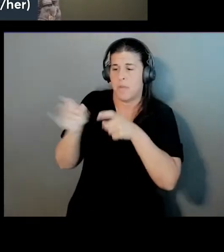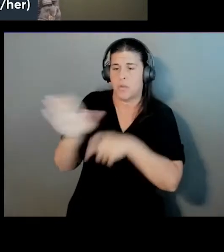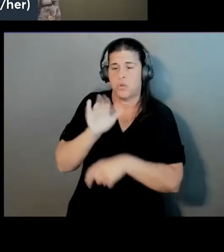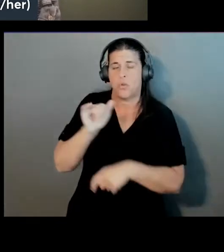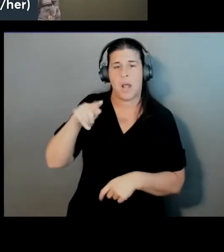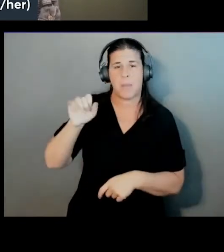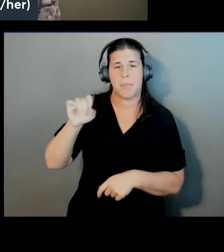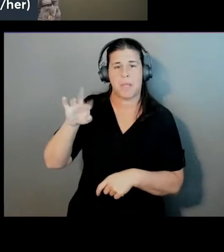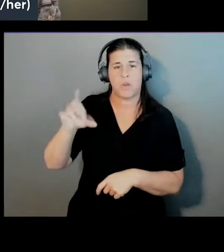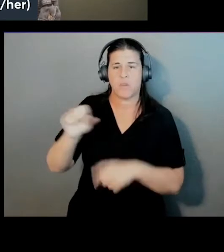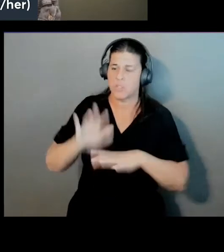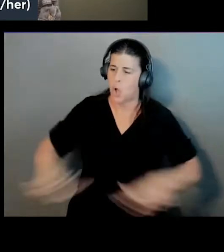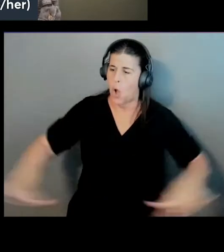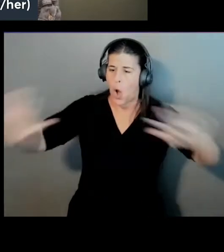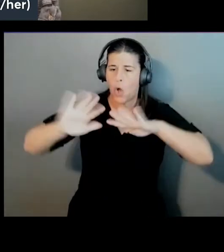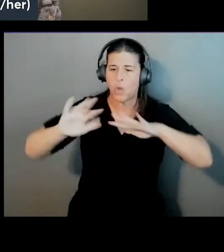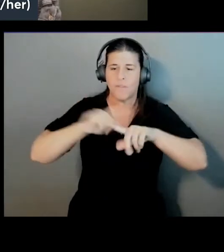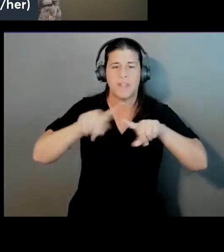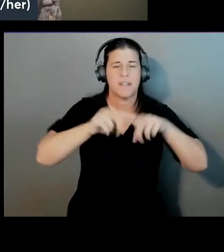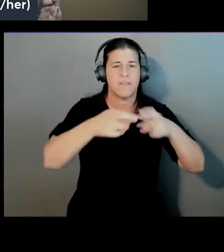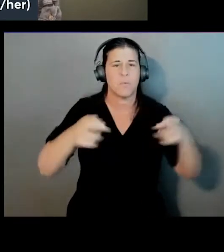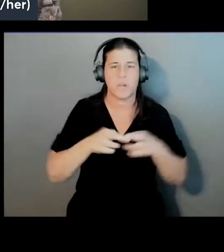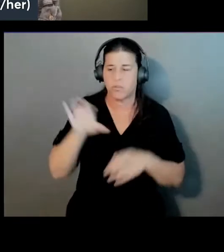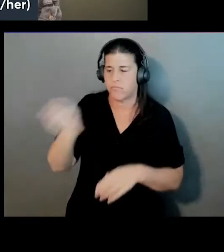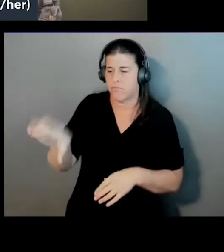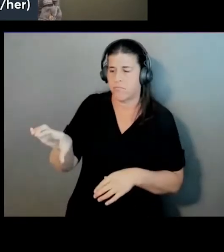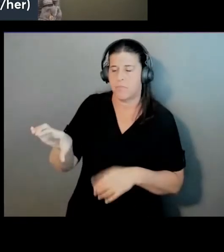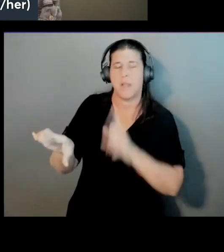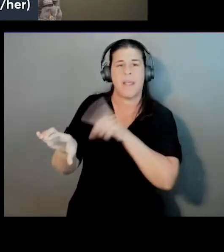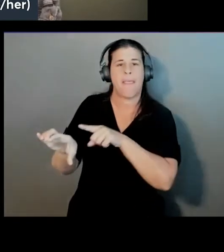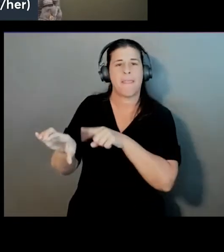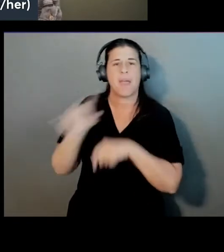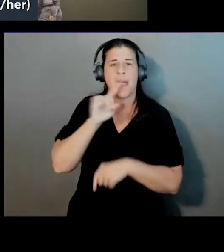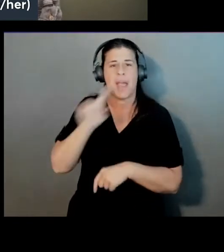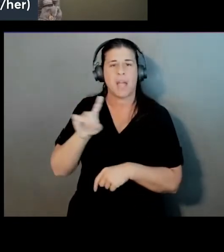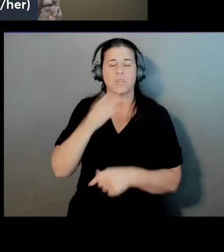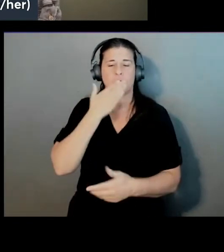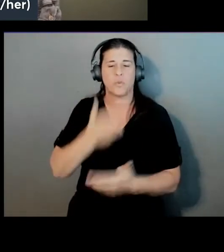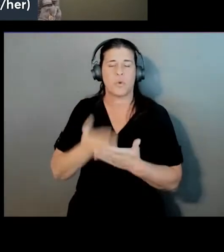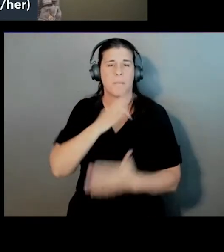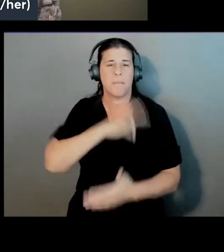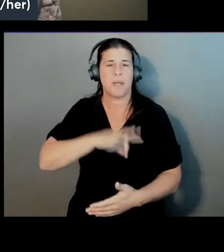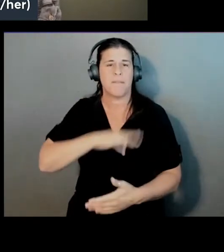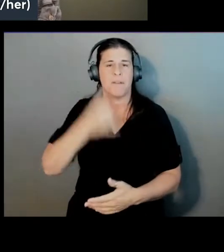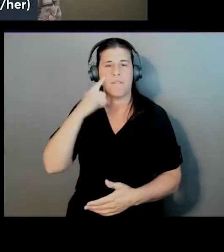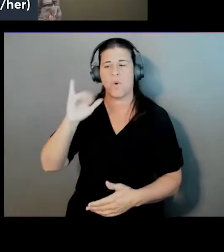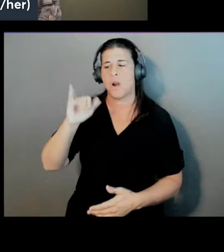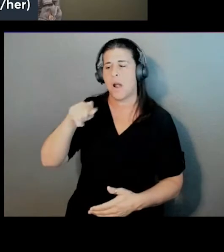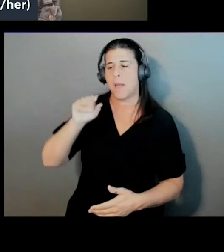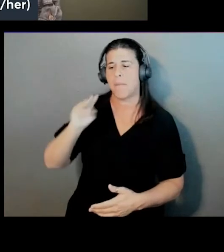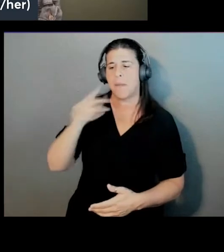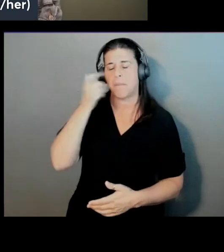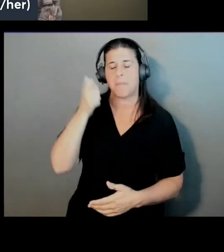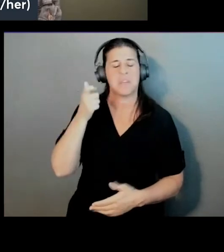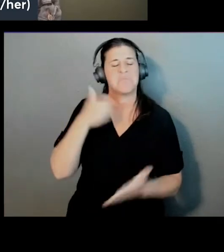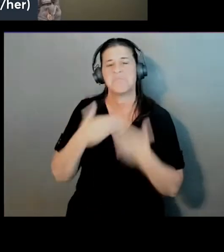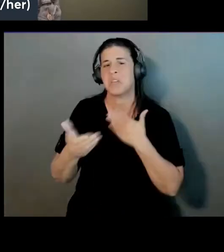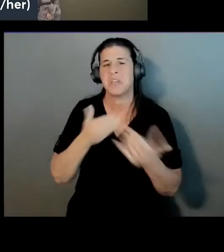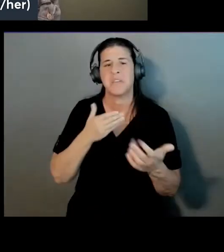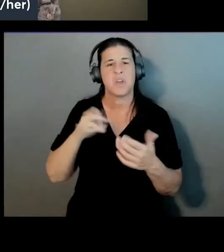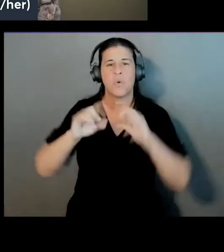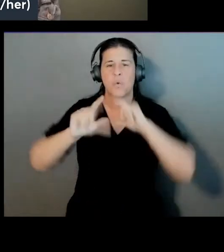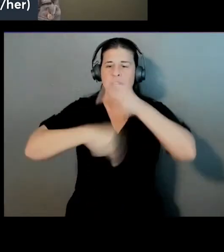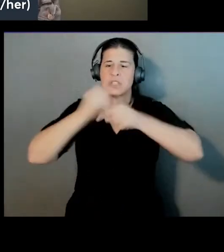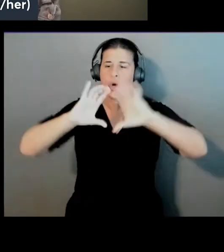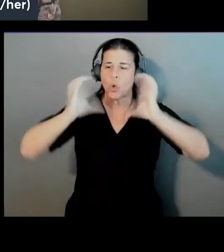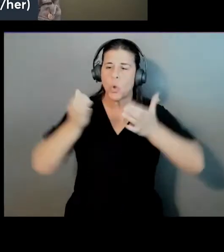across all of your regions. And this is actually a benefit of IPAM because even though it is a global service, you